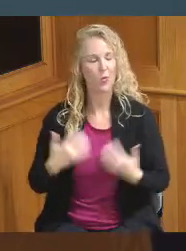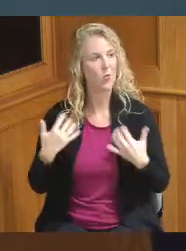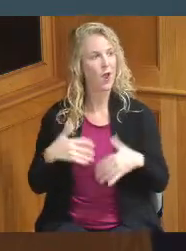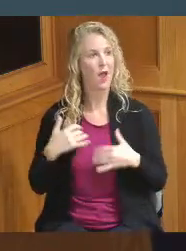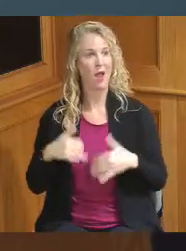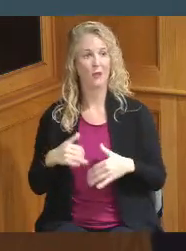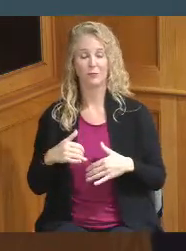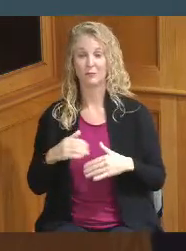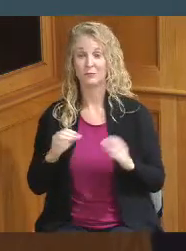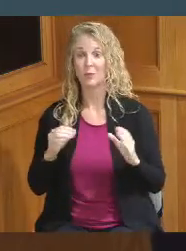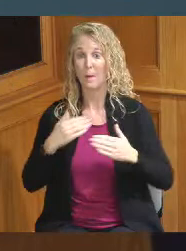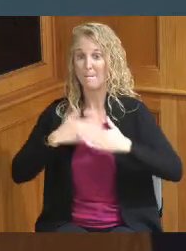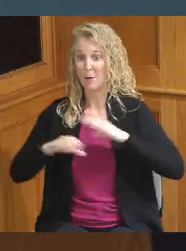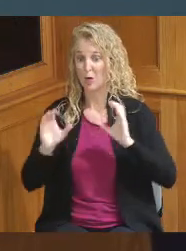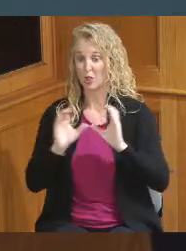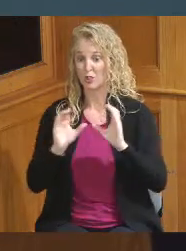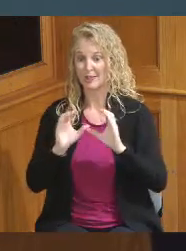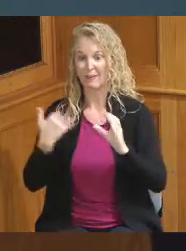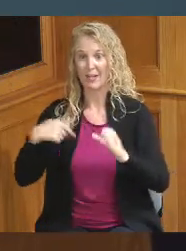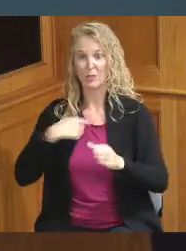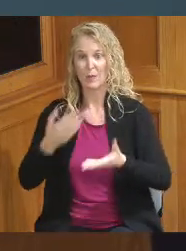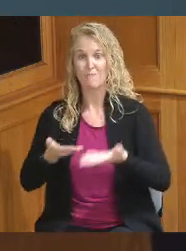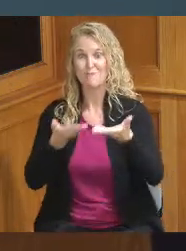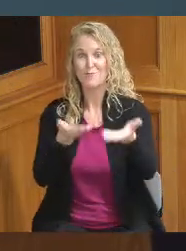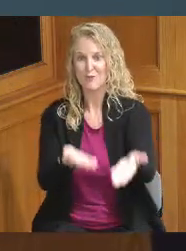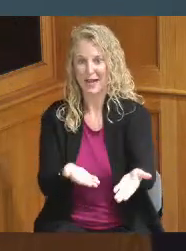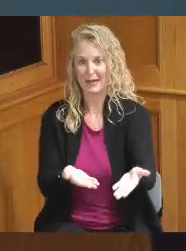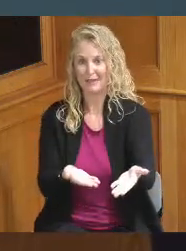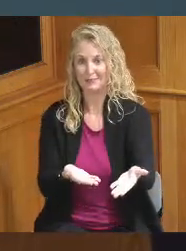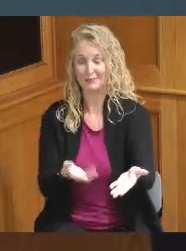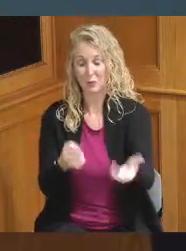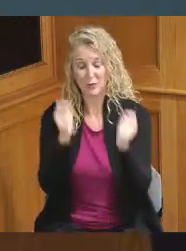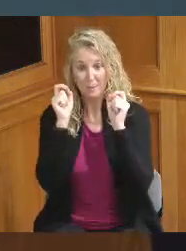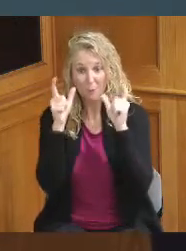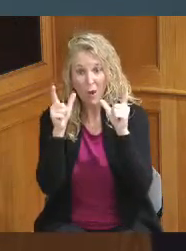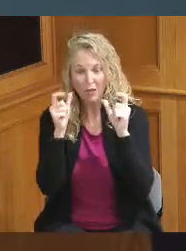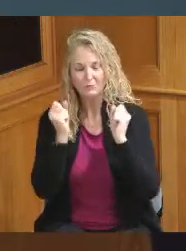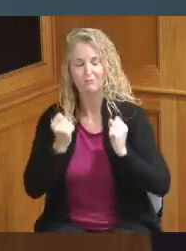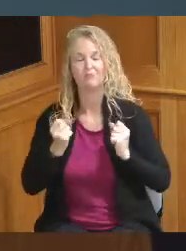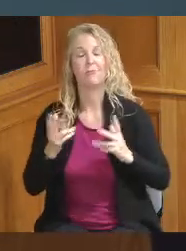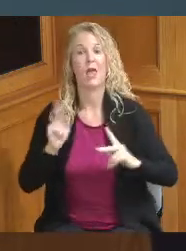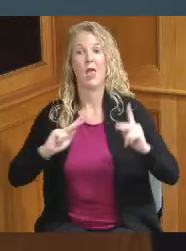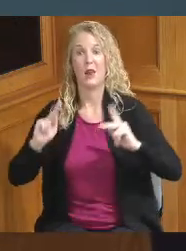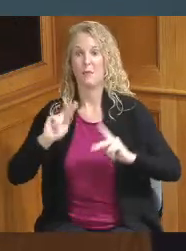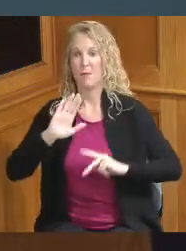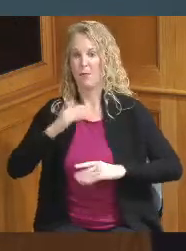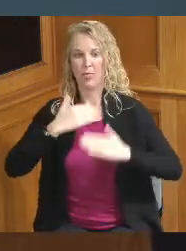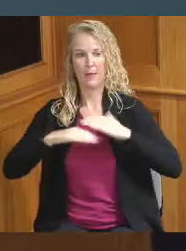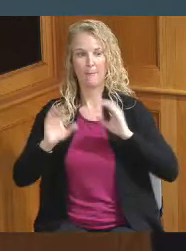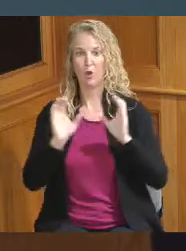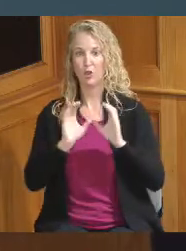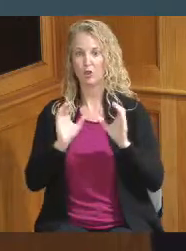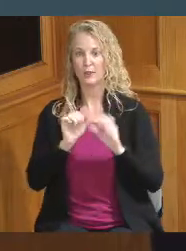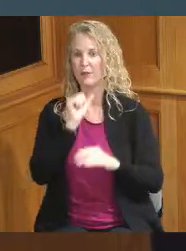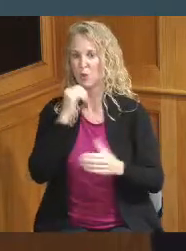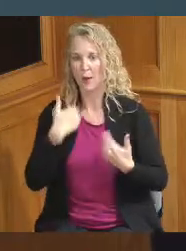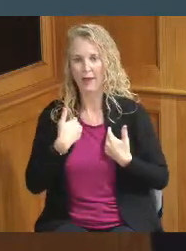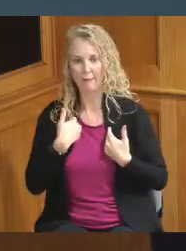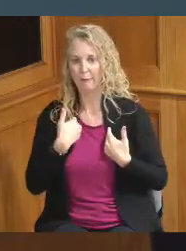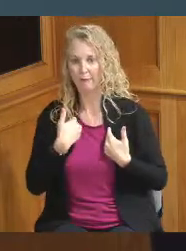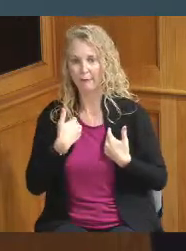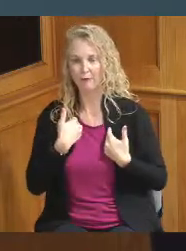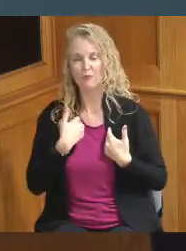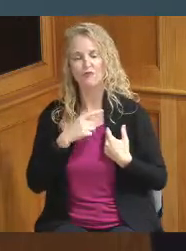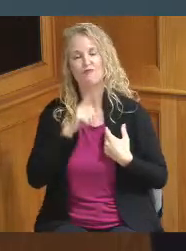bringing the birth certificates to you. And that's, you would be a surprise how many people don't have their birth certificates. So